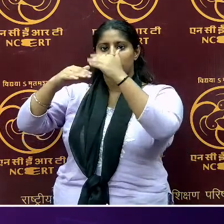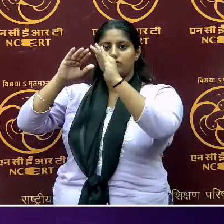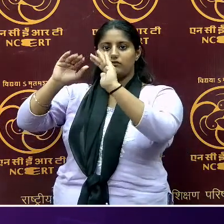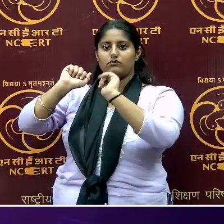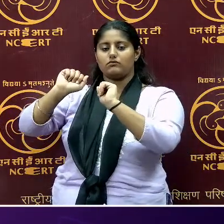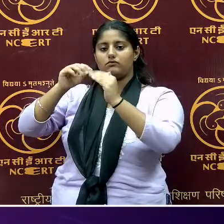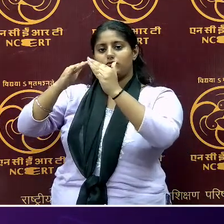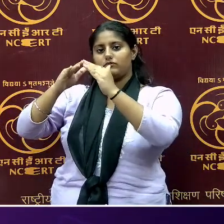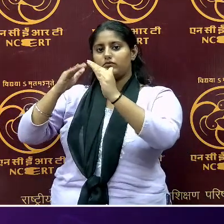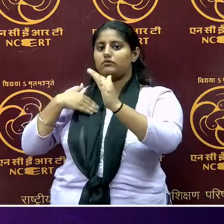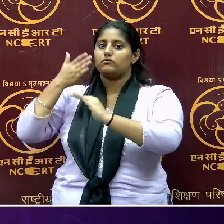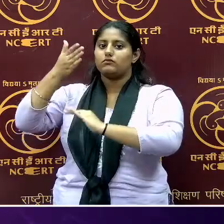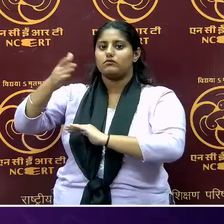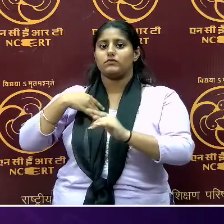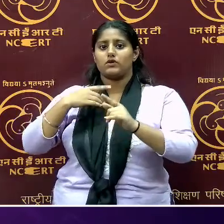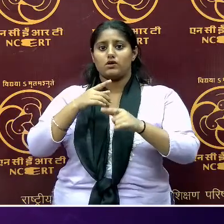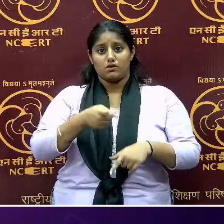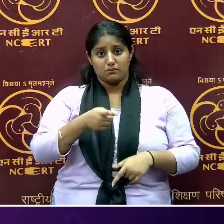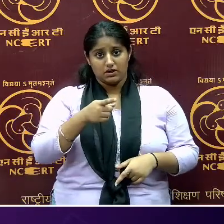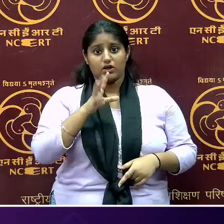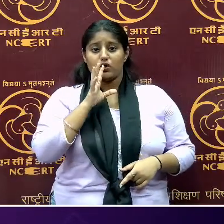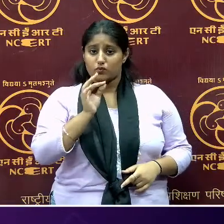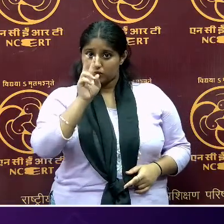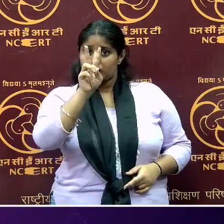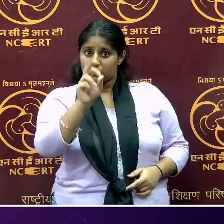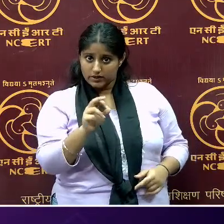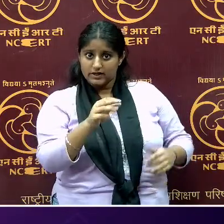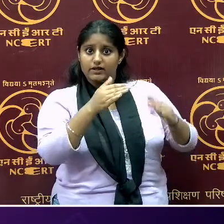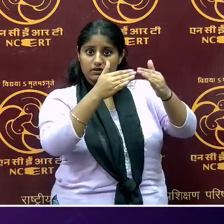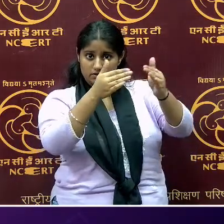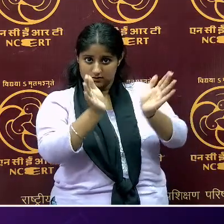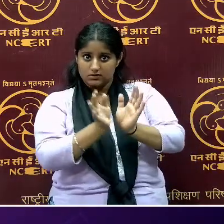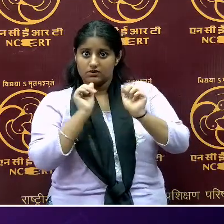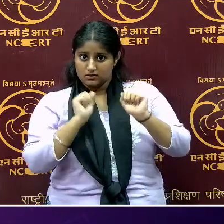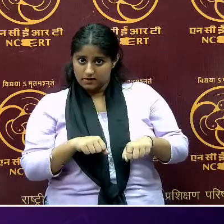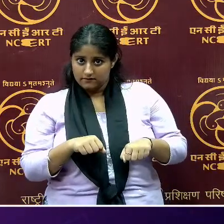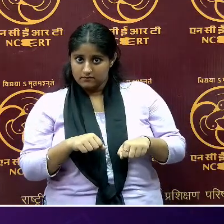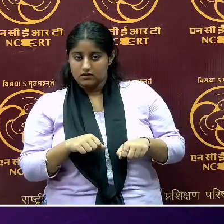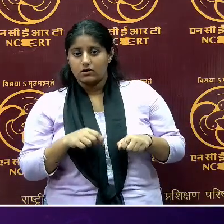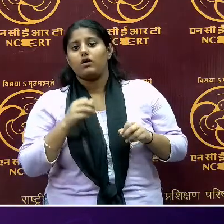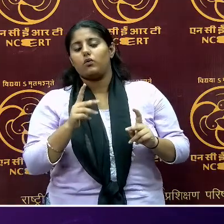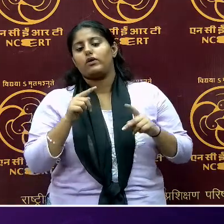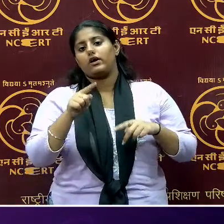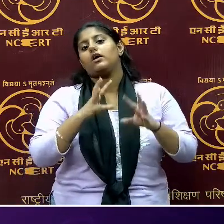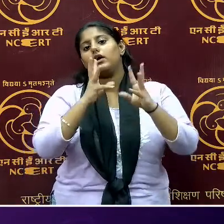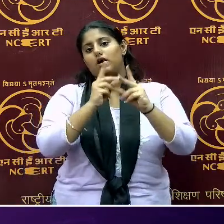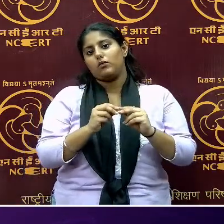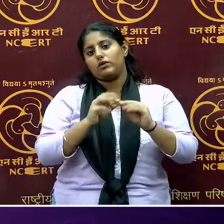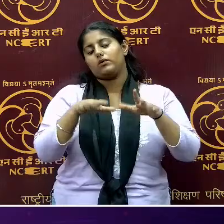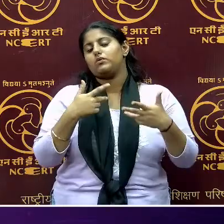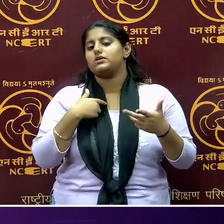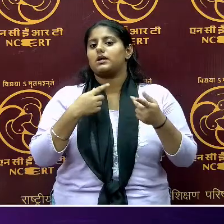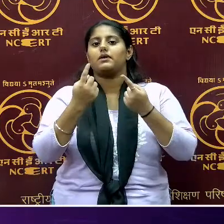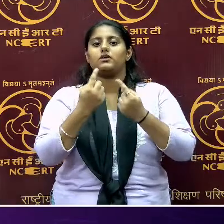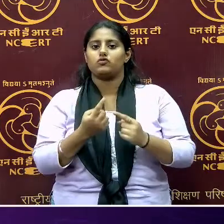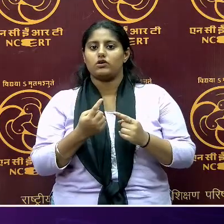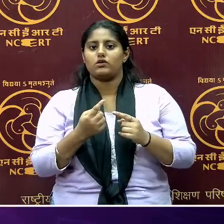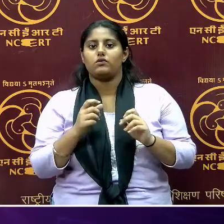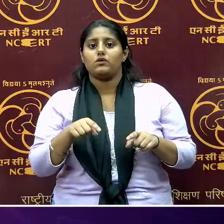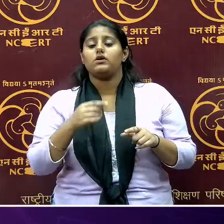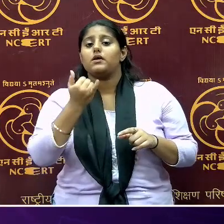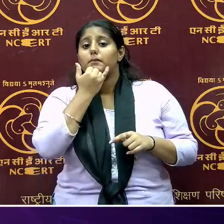there really 20 horses in the stable? Count the horses one by one and check. What was the mistake